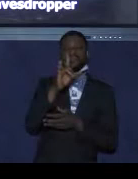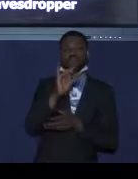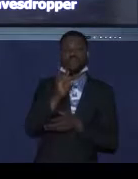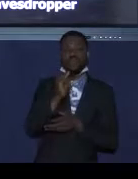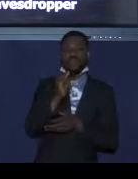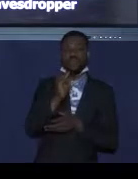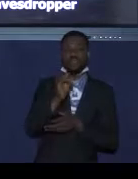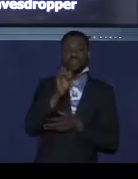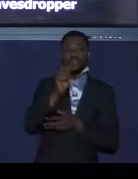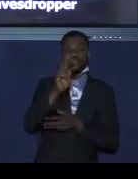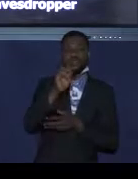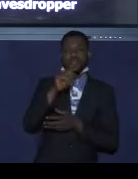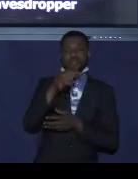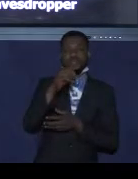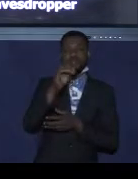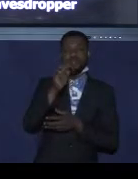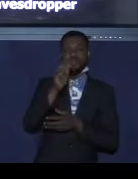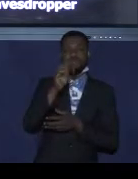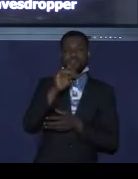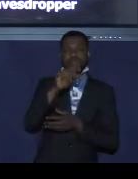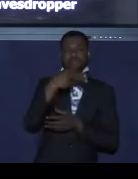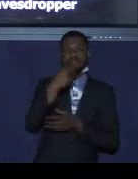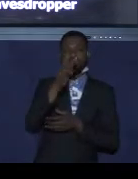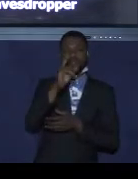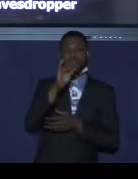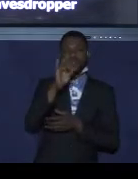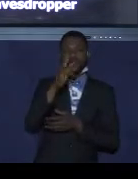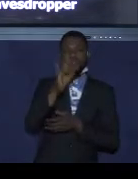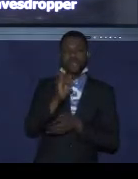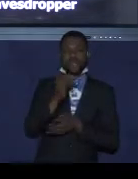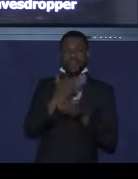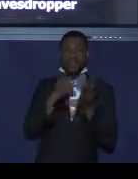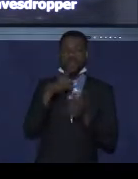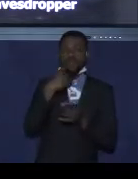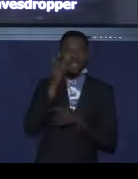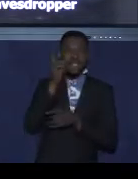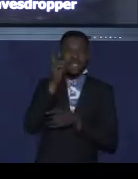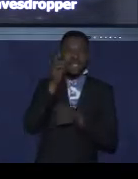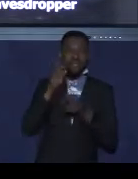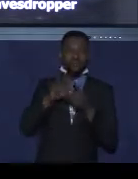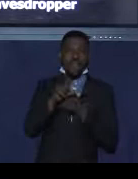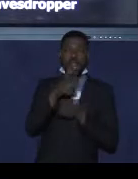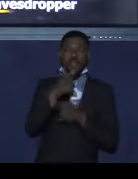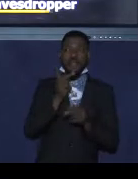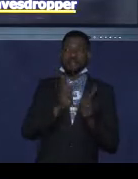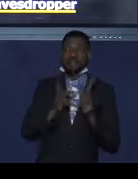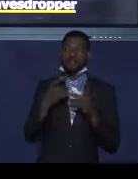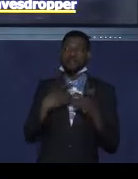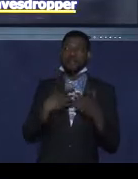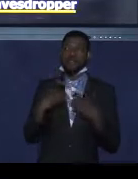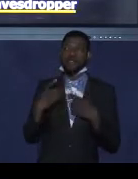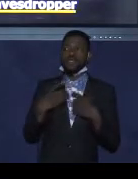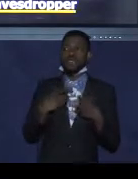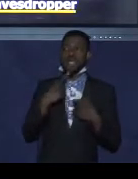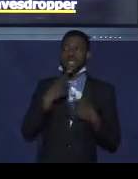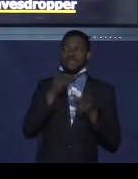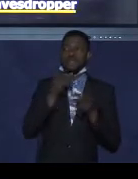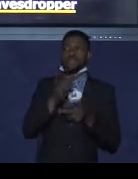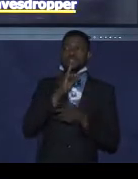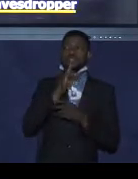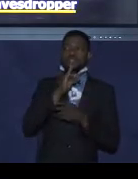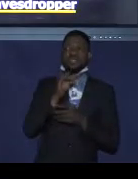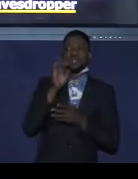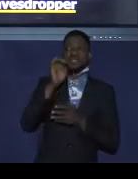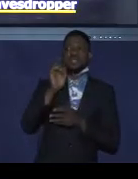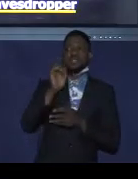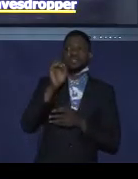Anthology. Yes, anthology. And lastly, one who listens to other people's conversation. The person